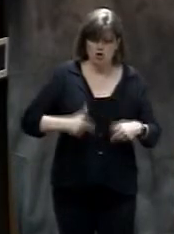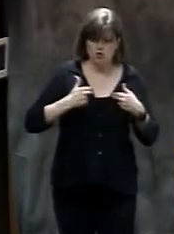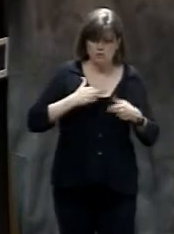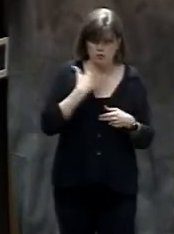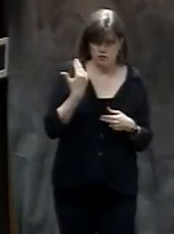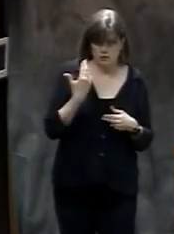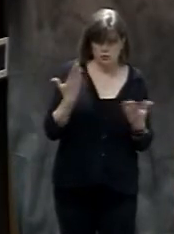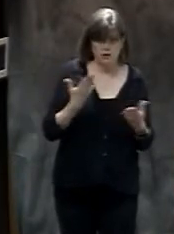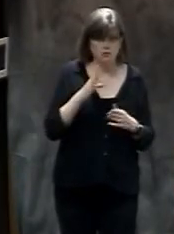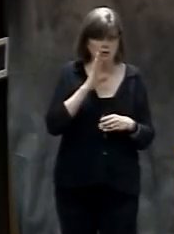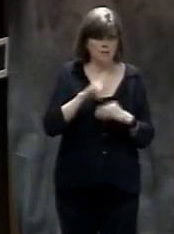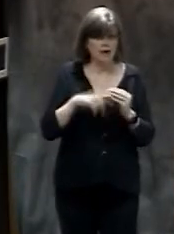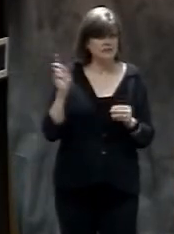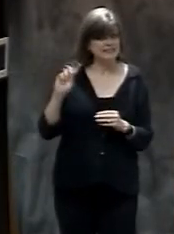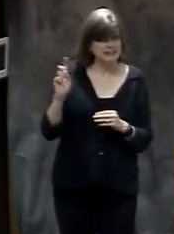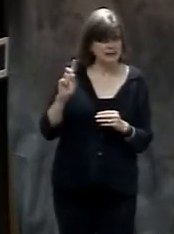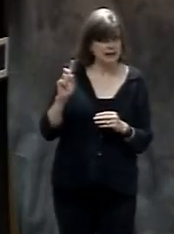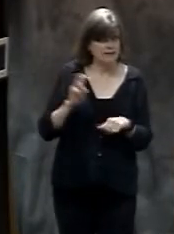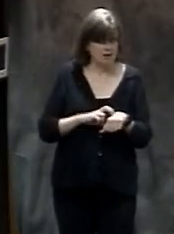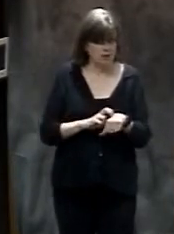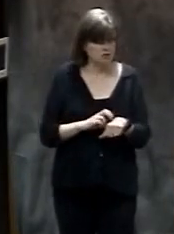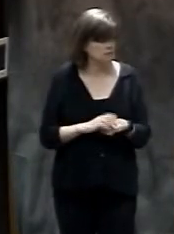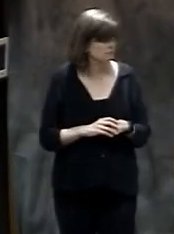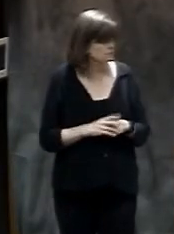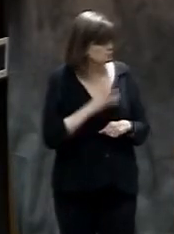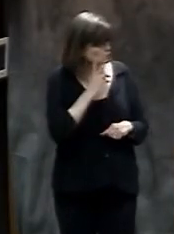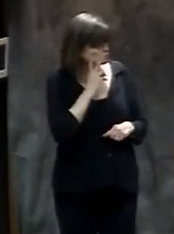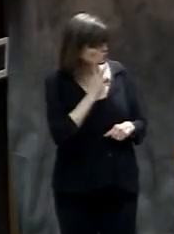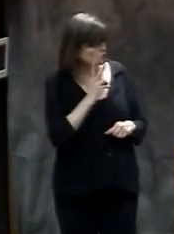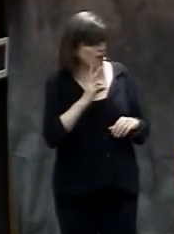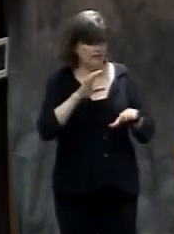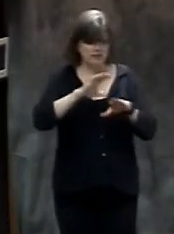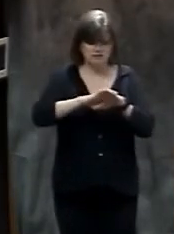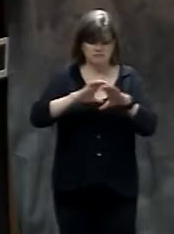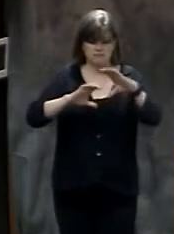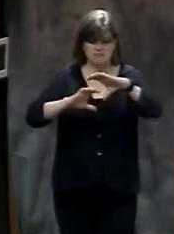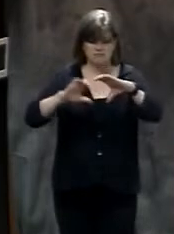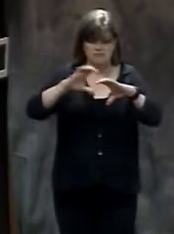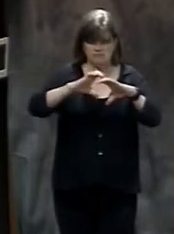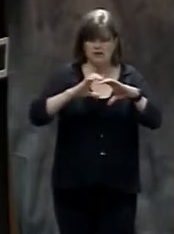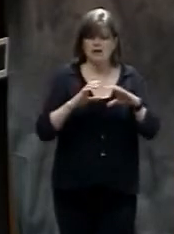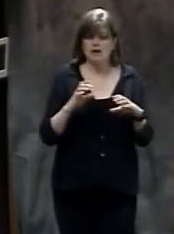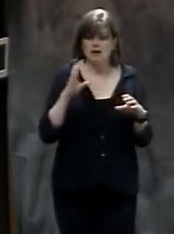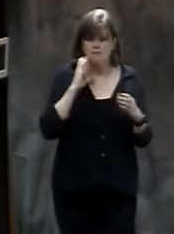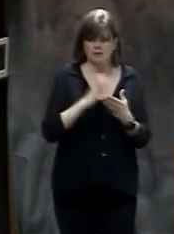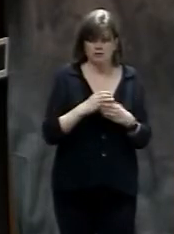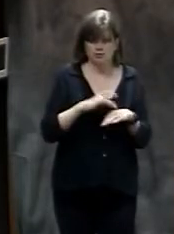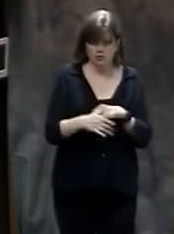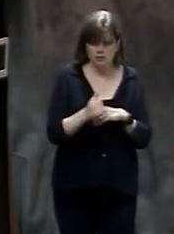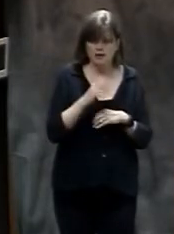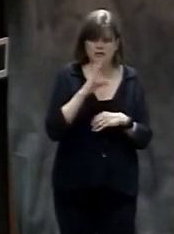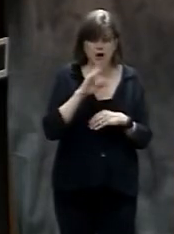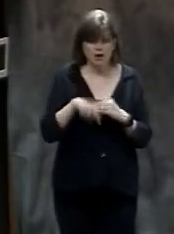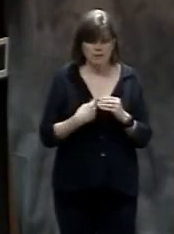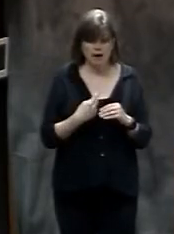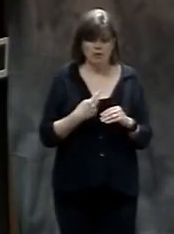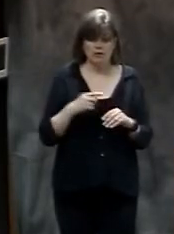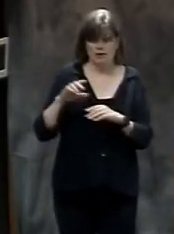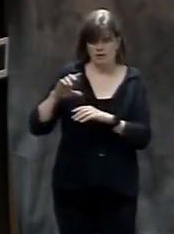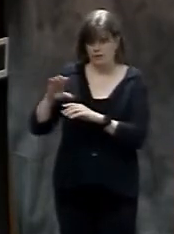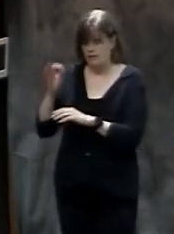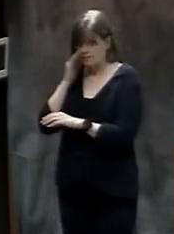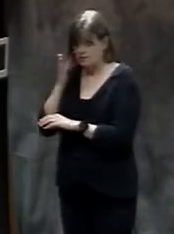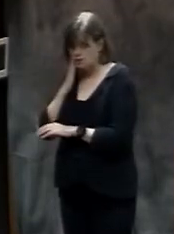dengue virus. So you saw this diagram earlier. I'm going to talk a little bit about Aedes aegypti. I'm going to talk about the humans. And then DENV is how